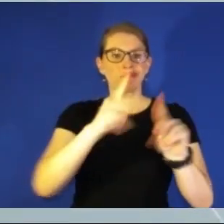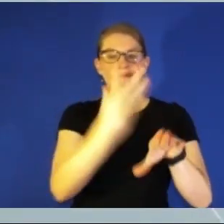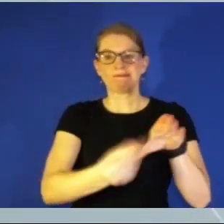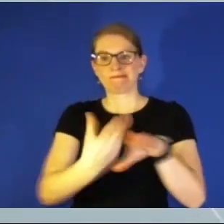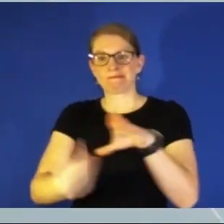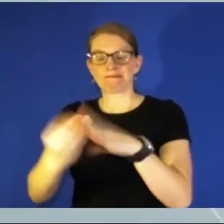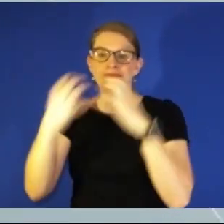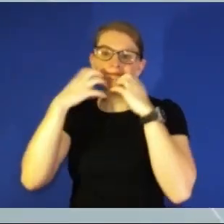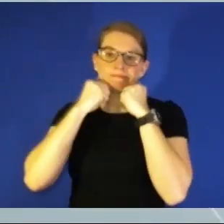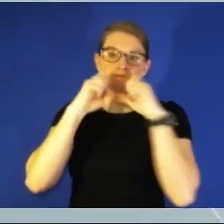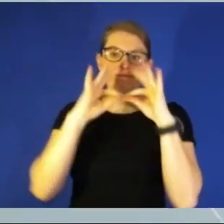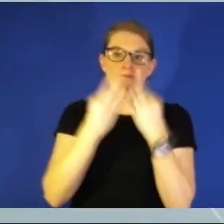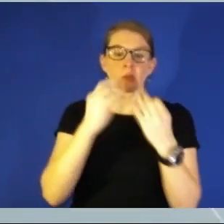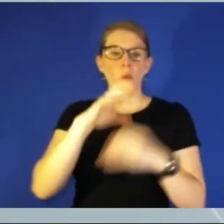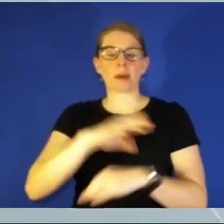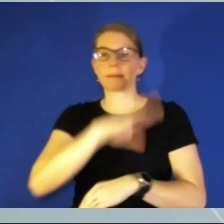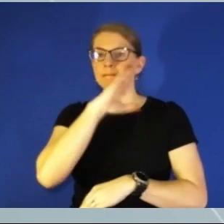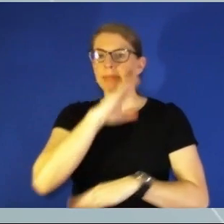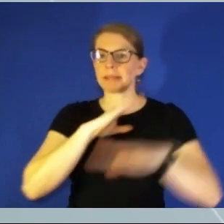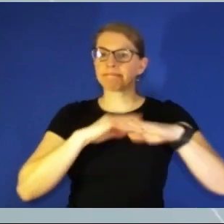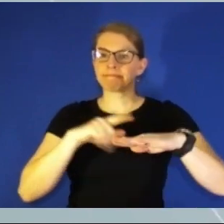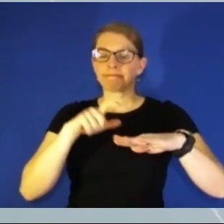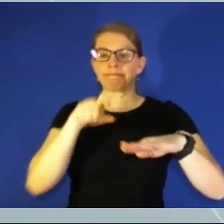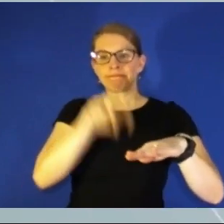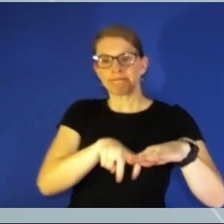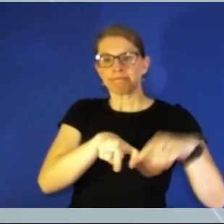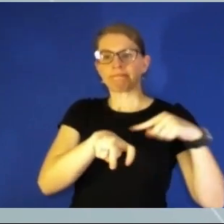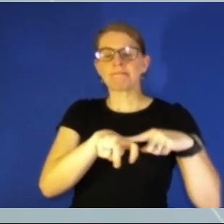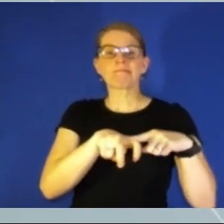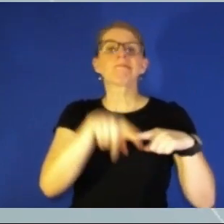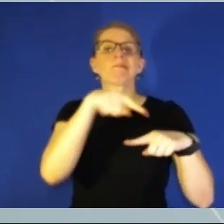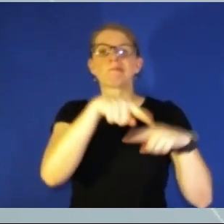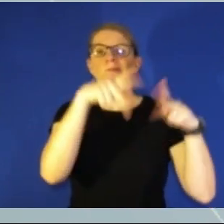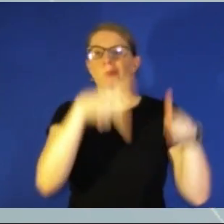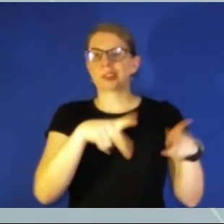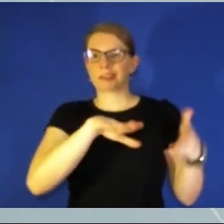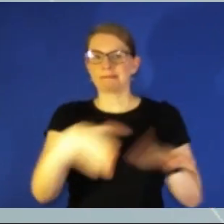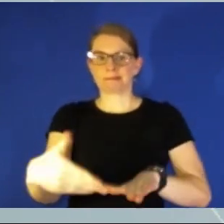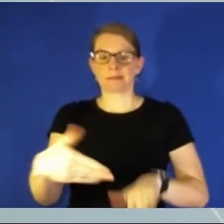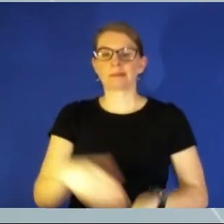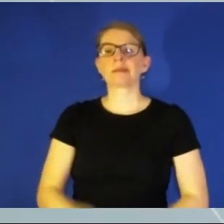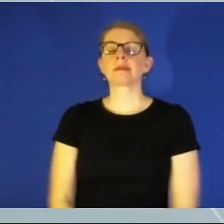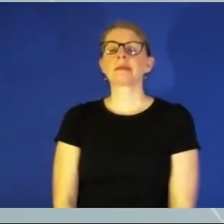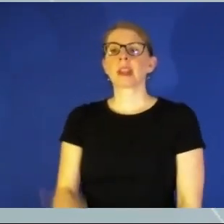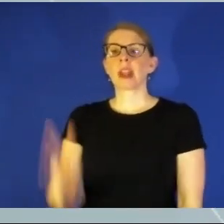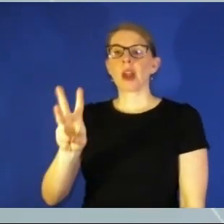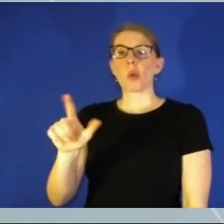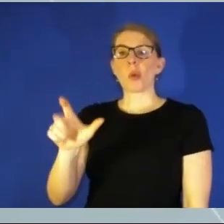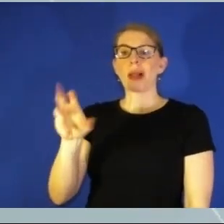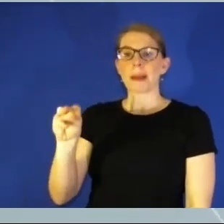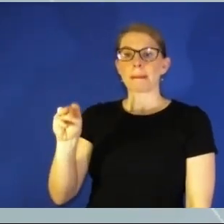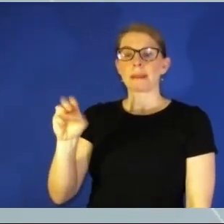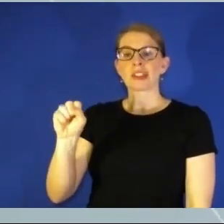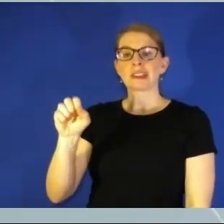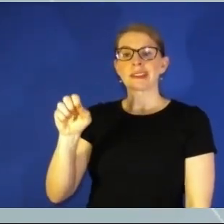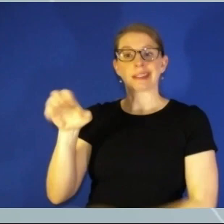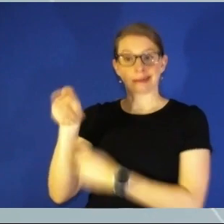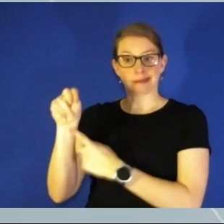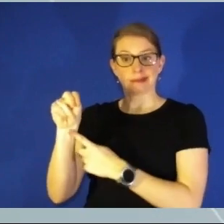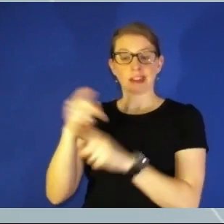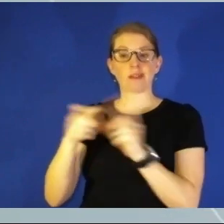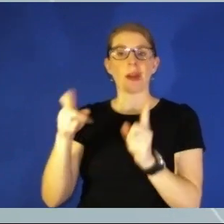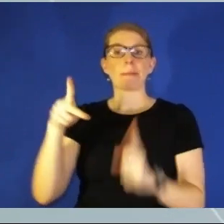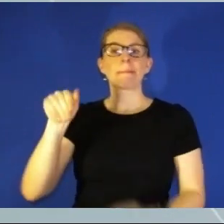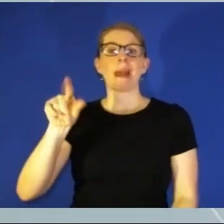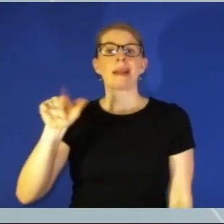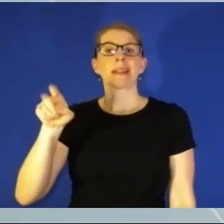been at the bedside of someone who has died. Dr. Karin Porter-Williamson and her team of experts from the Palliative Care Program are here to